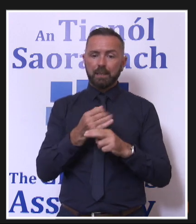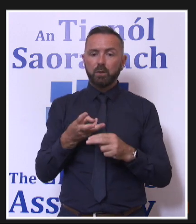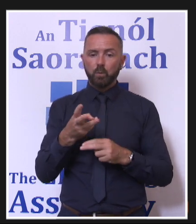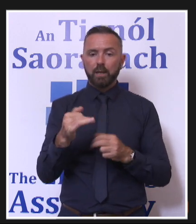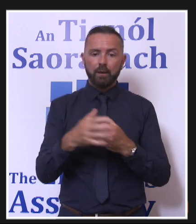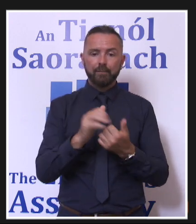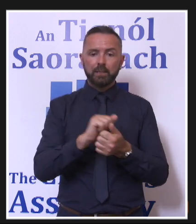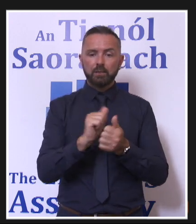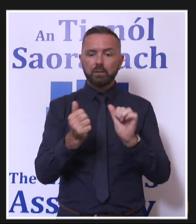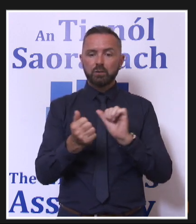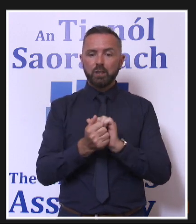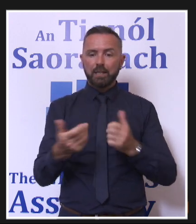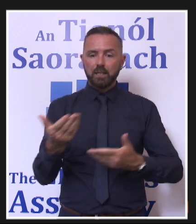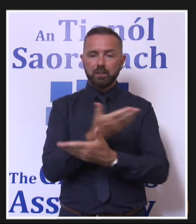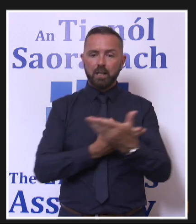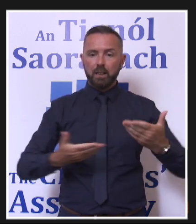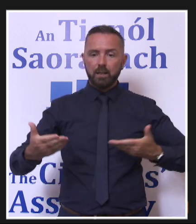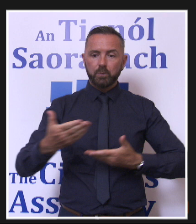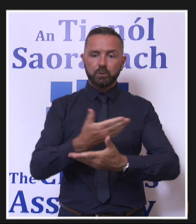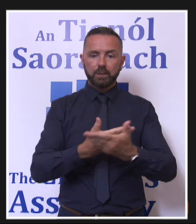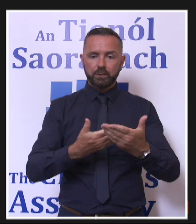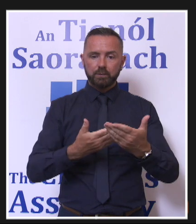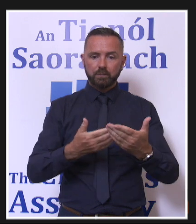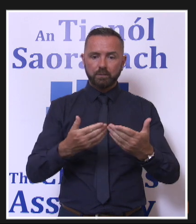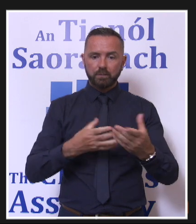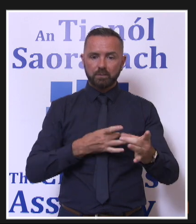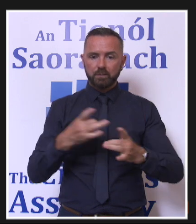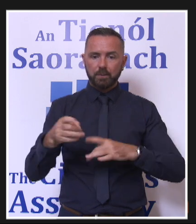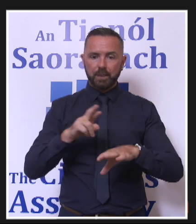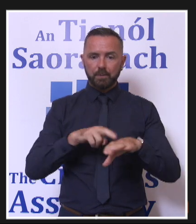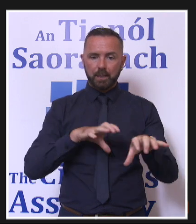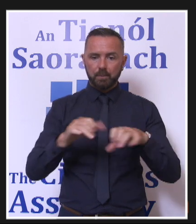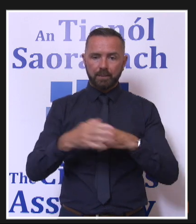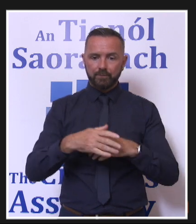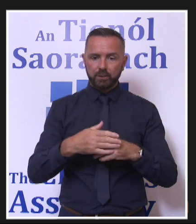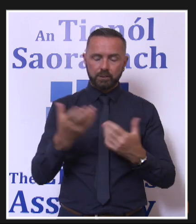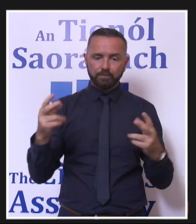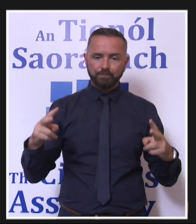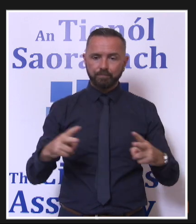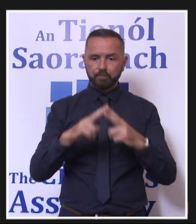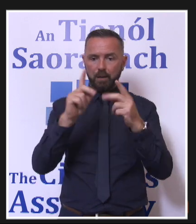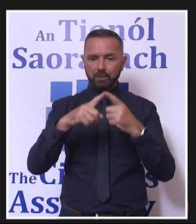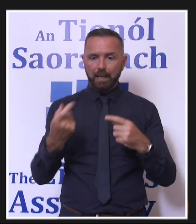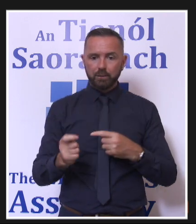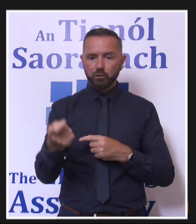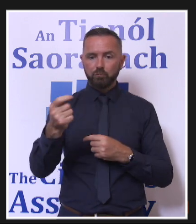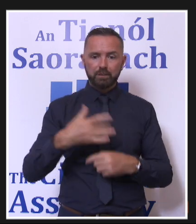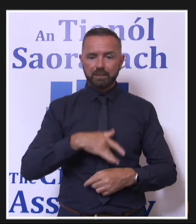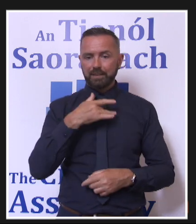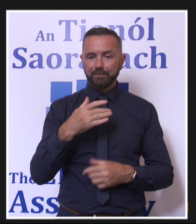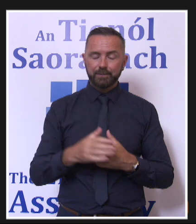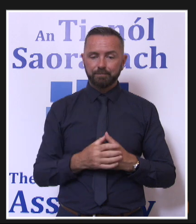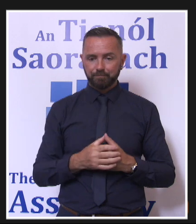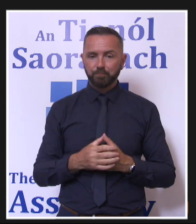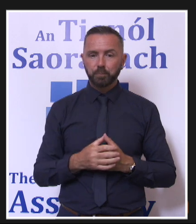changing the deliberation and bills in order to make a better place for Parisians and tourists, and everybody's welcome in Paris, obviously.